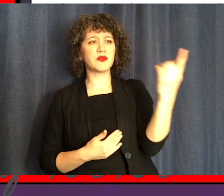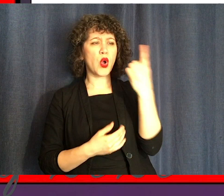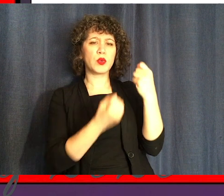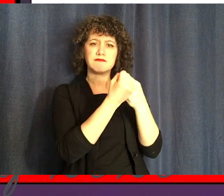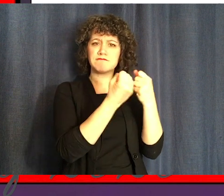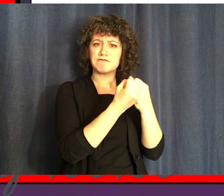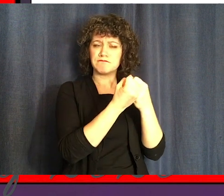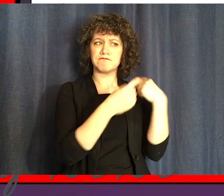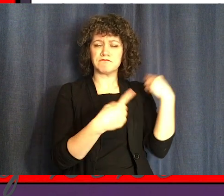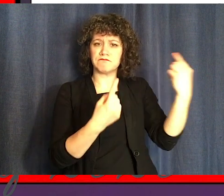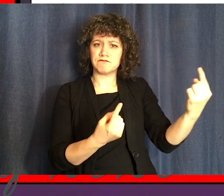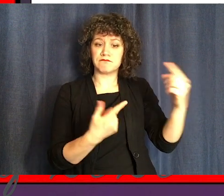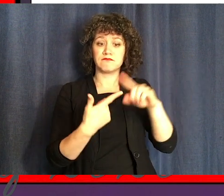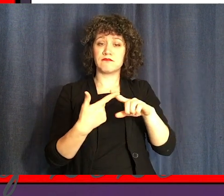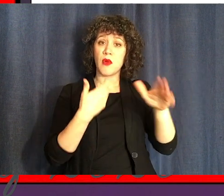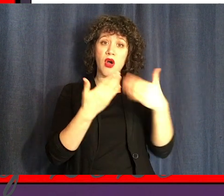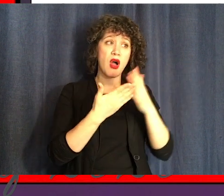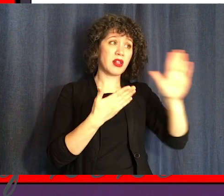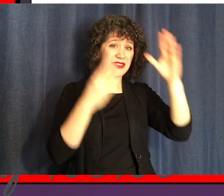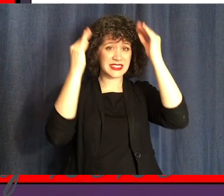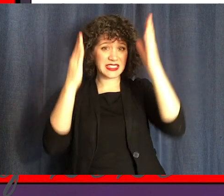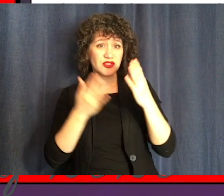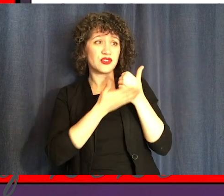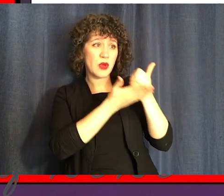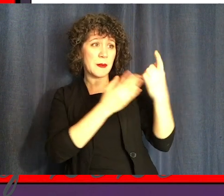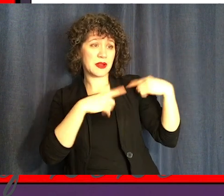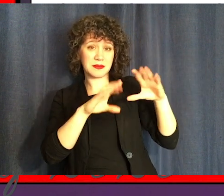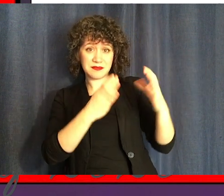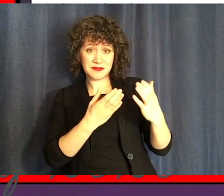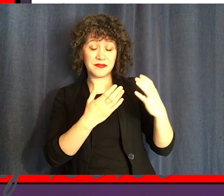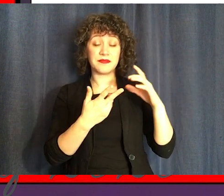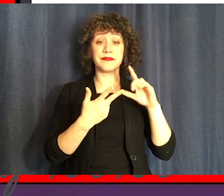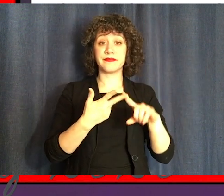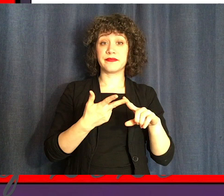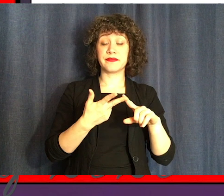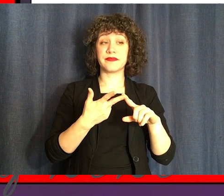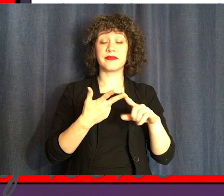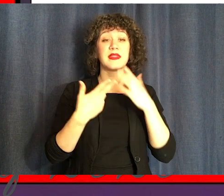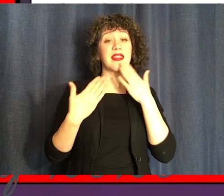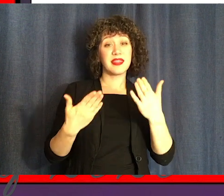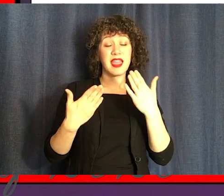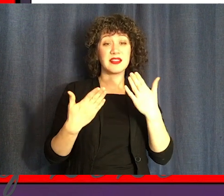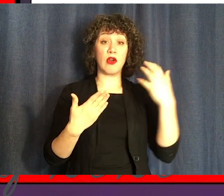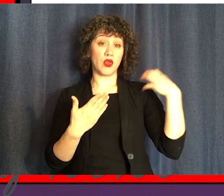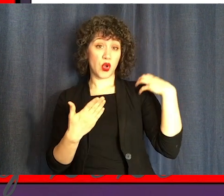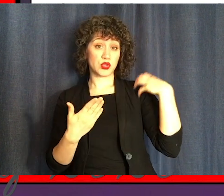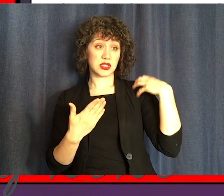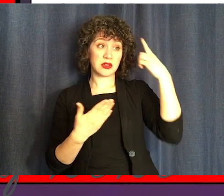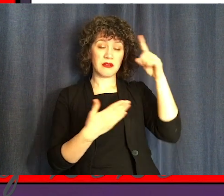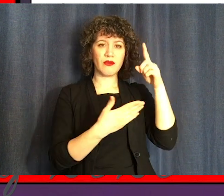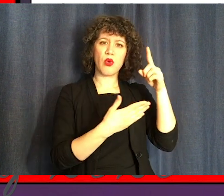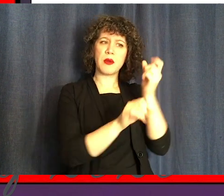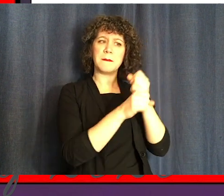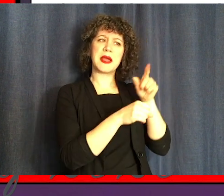him through his classes, and thank the coaches for making him the best he could be.